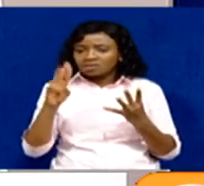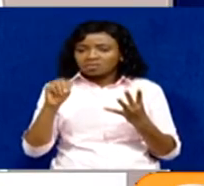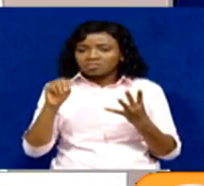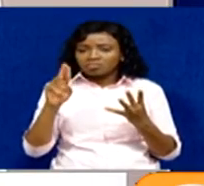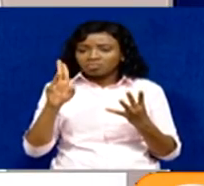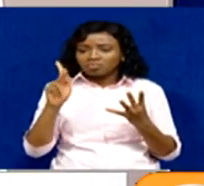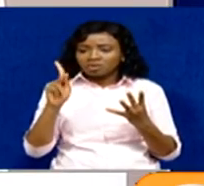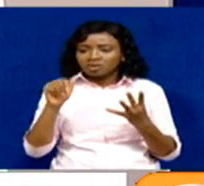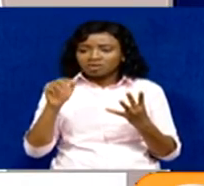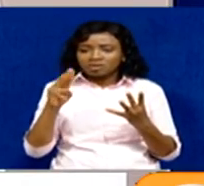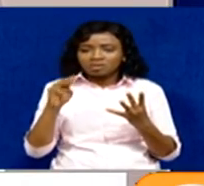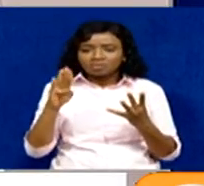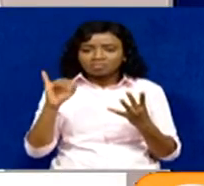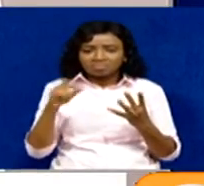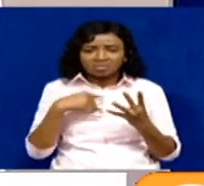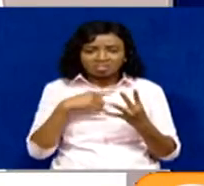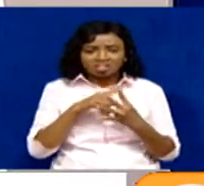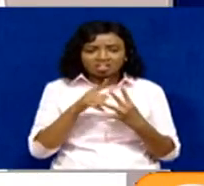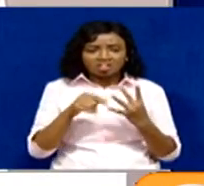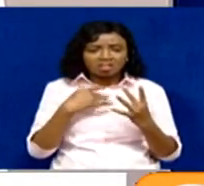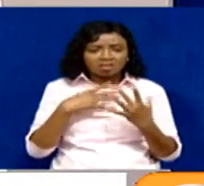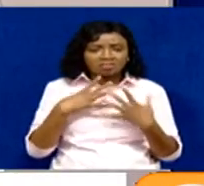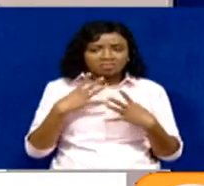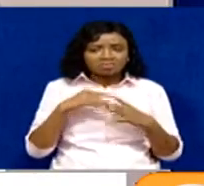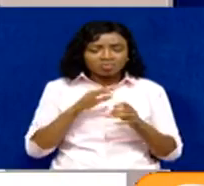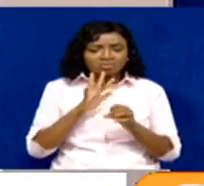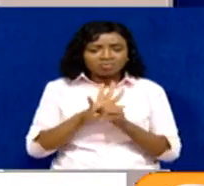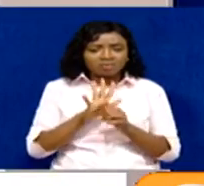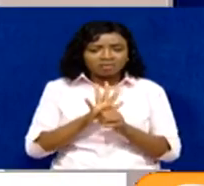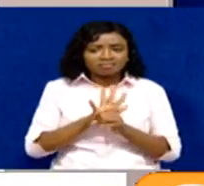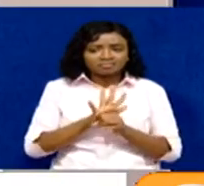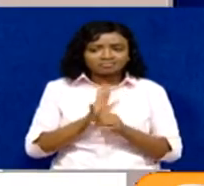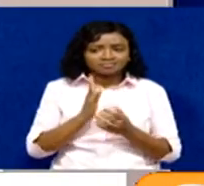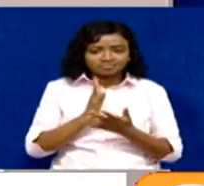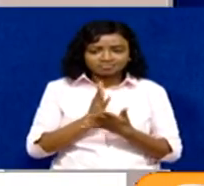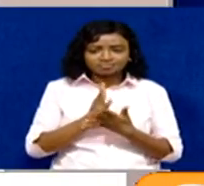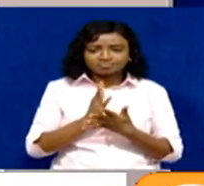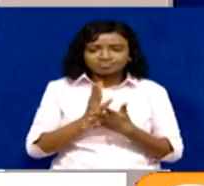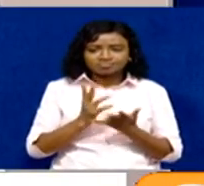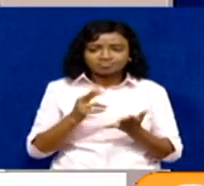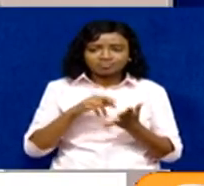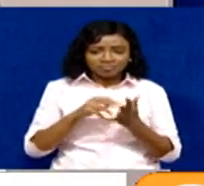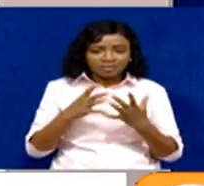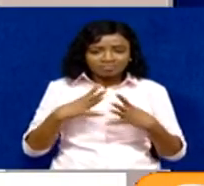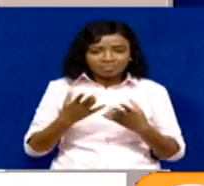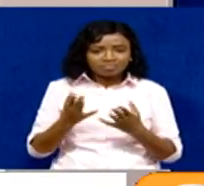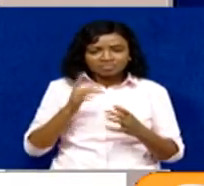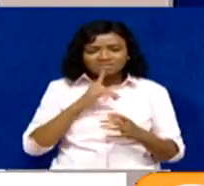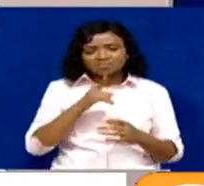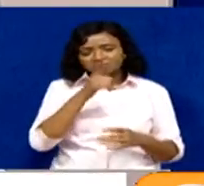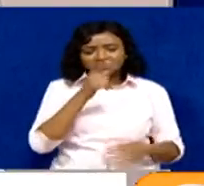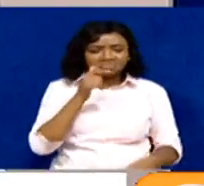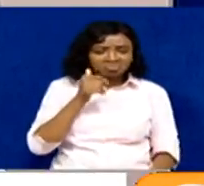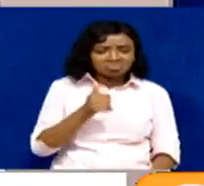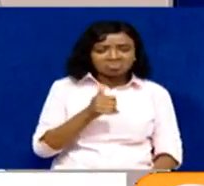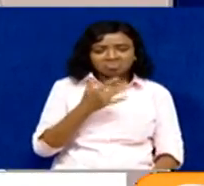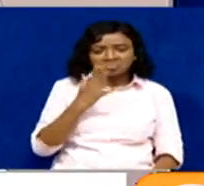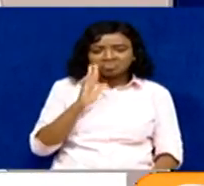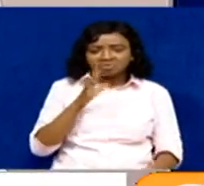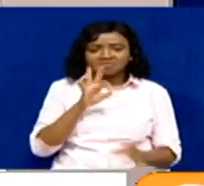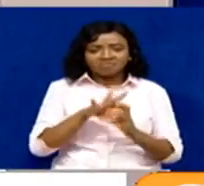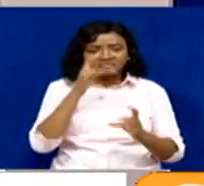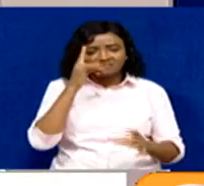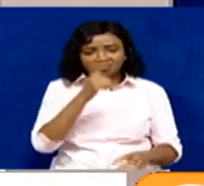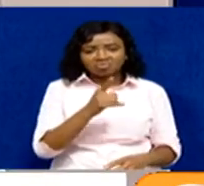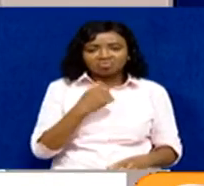there are very many people who have stood. And of course, the people who tell you that you are reform-minded, we will vote for you, this